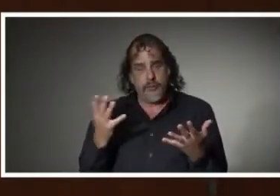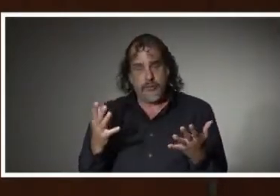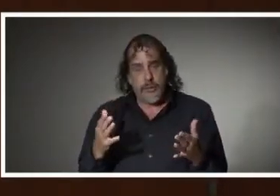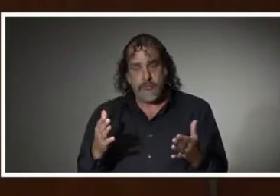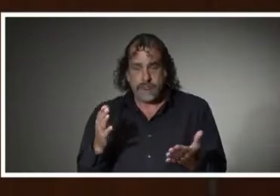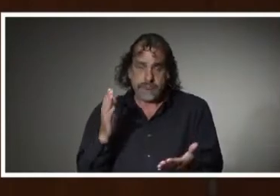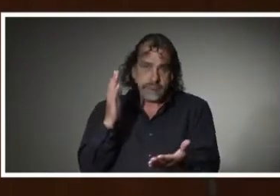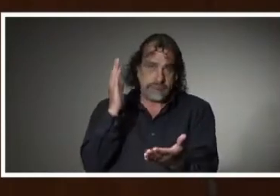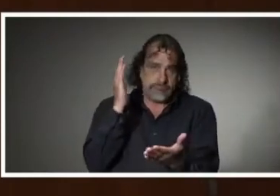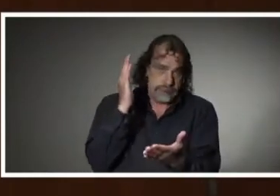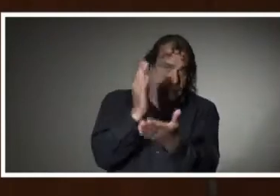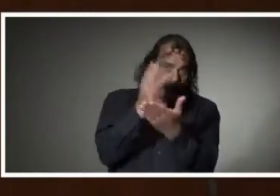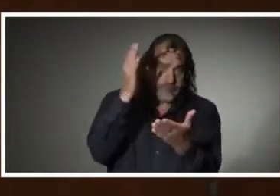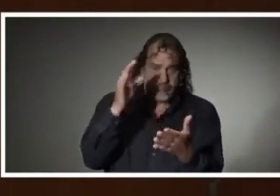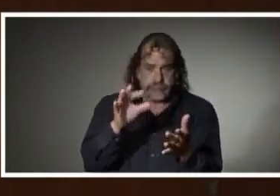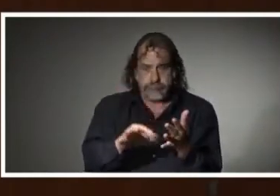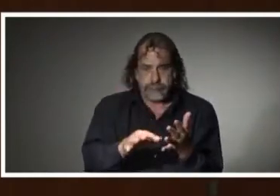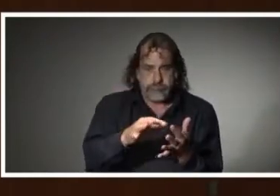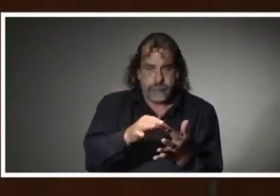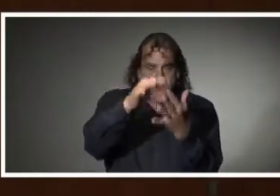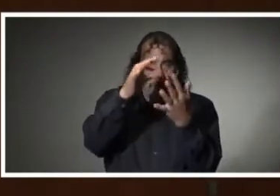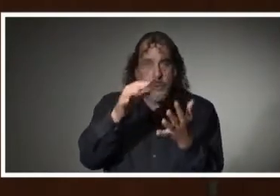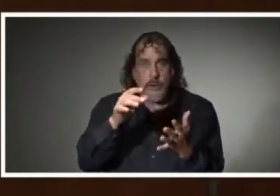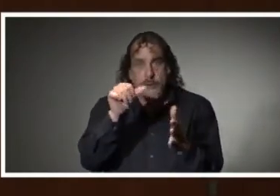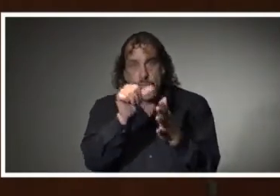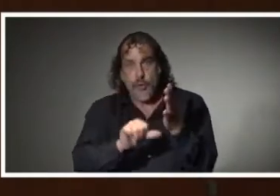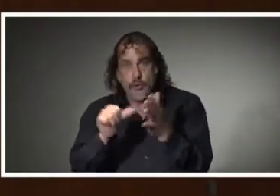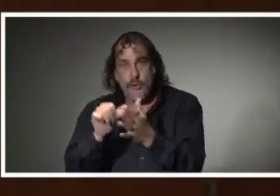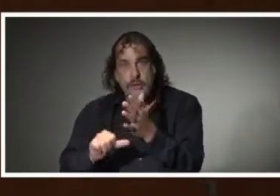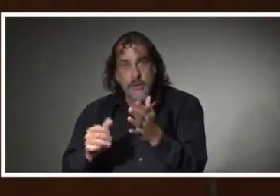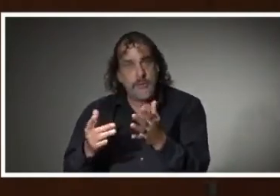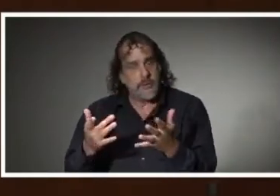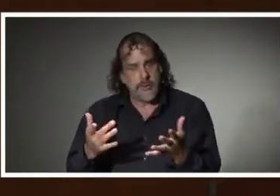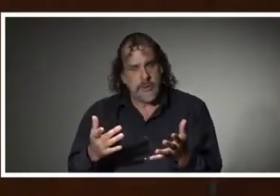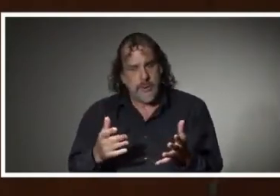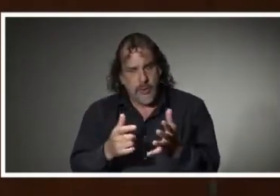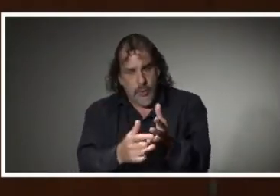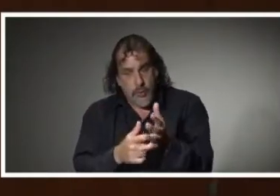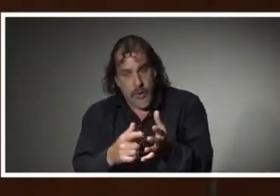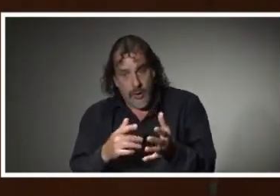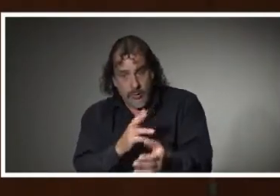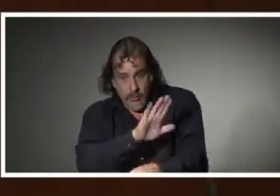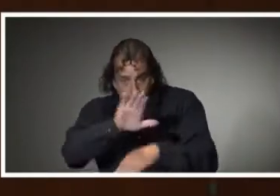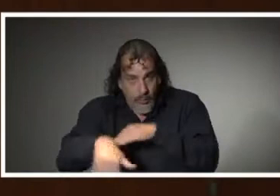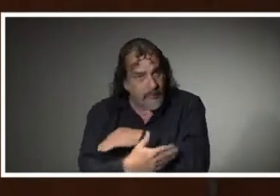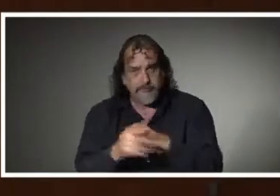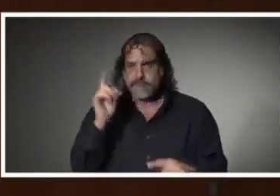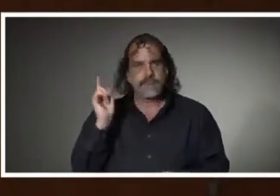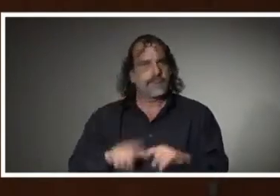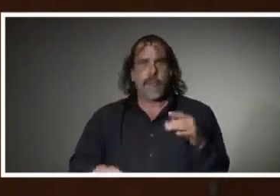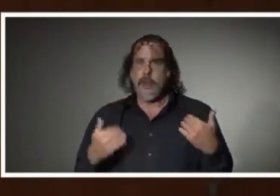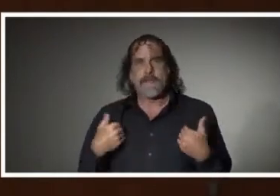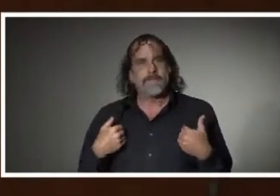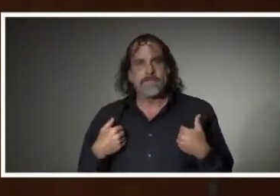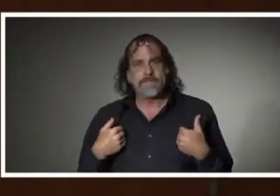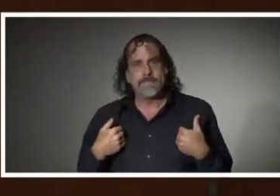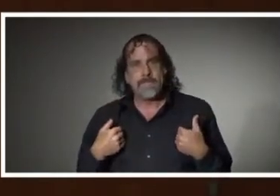action, restricting elective surgeries that require hospitalization overnight, such that we can make